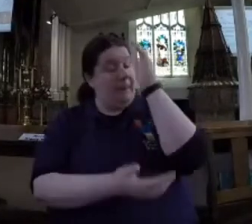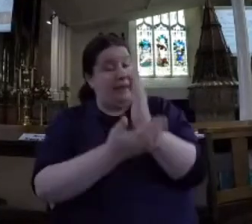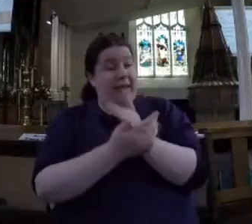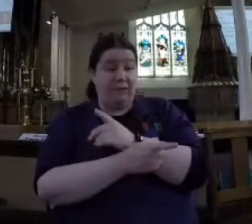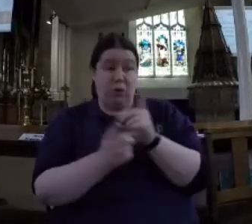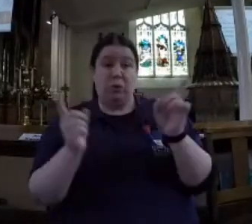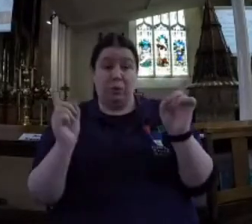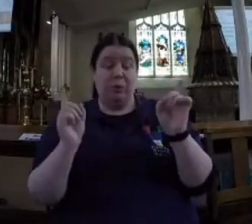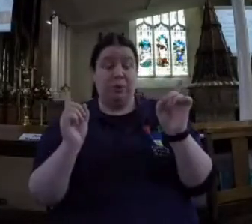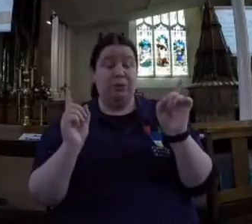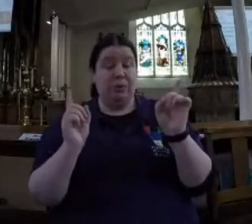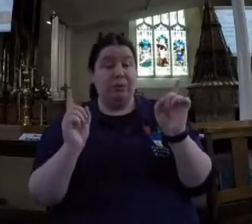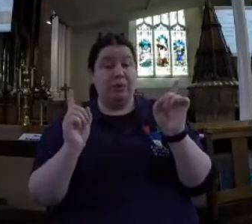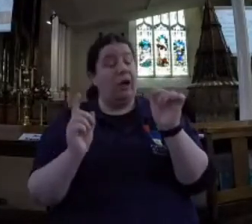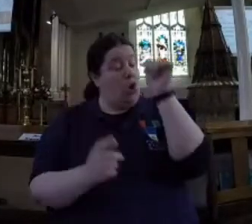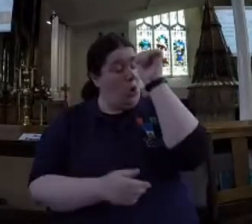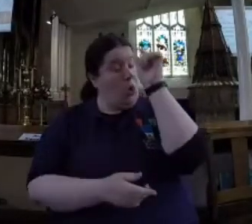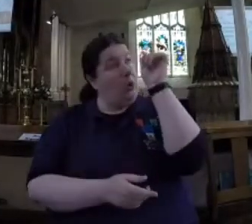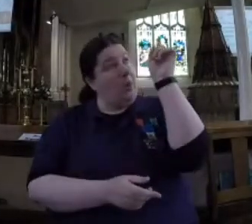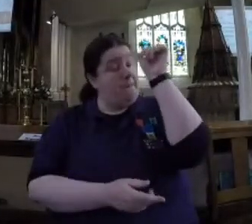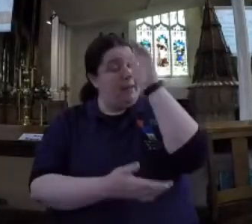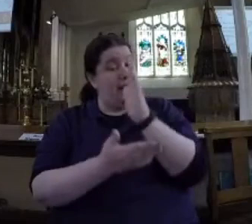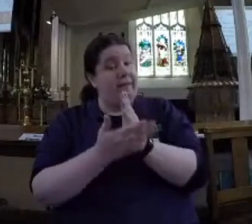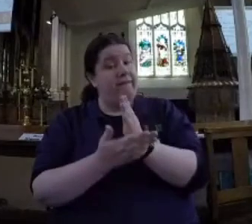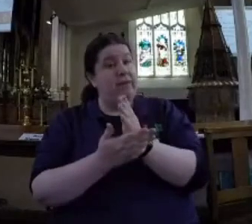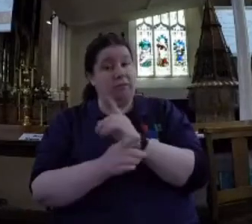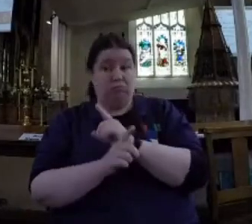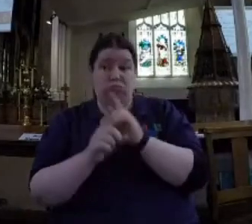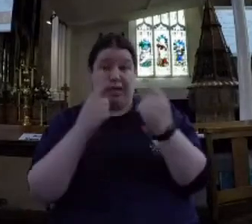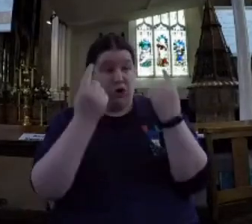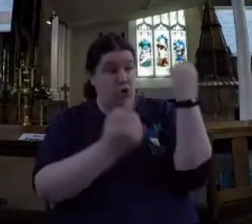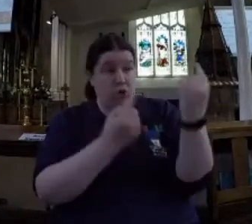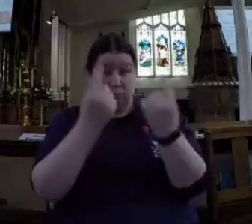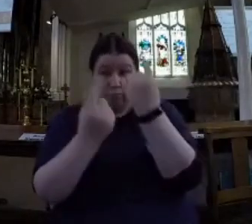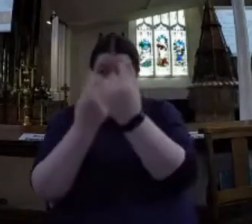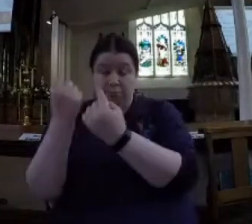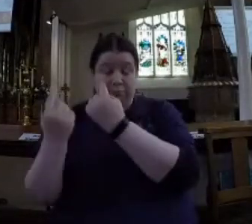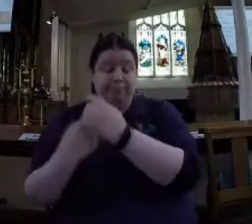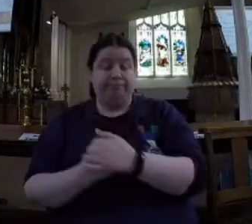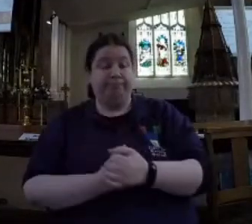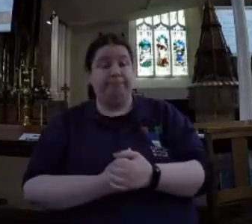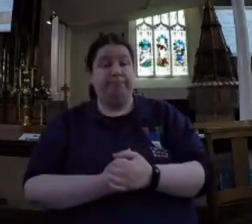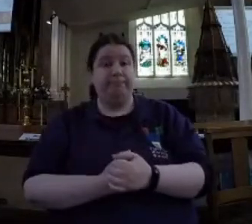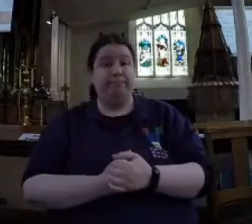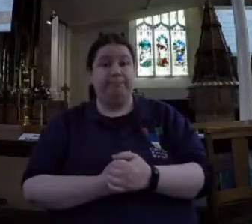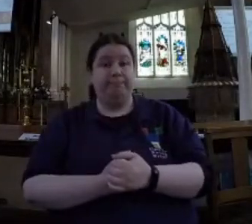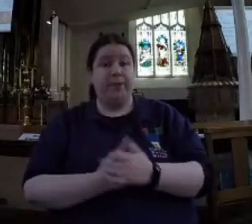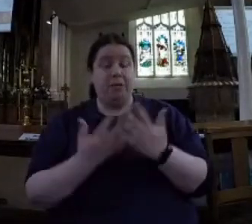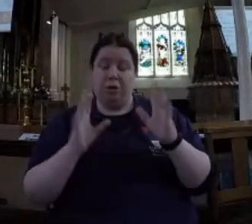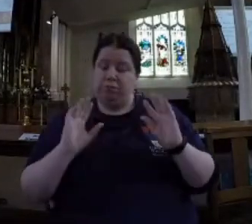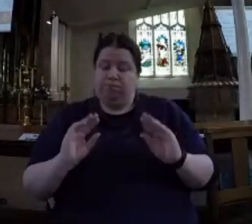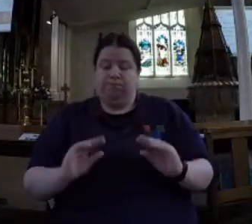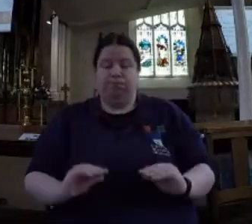you. God believes in you. Each one of you. I'm going to stop